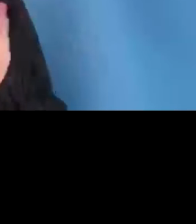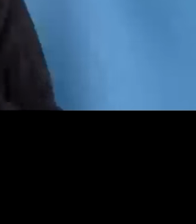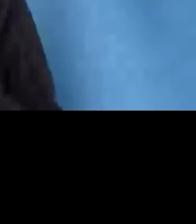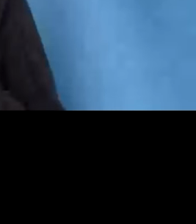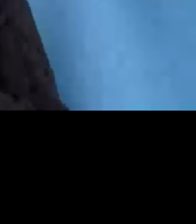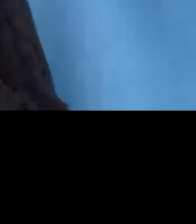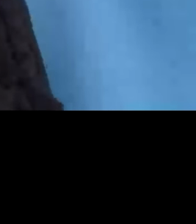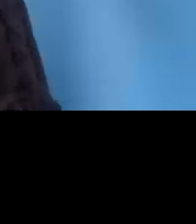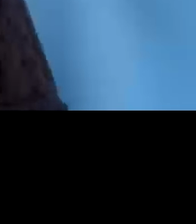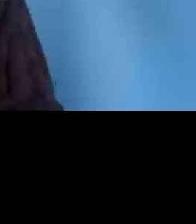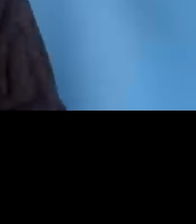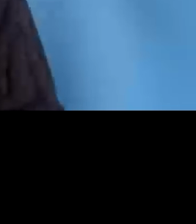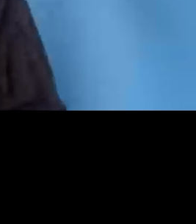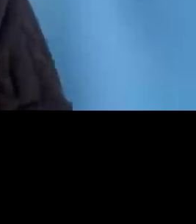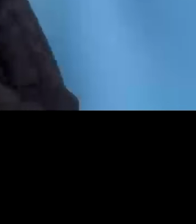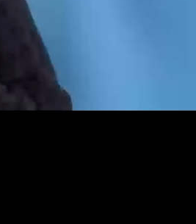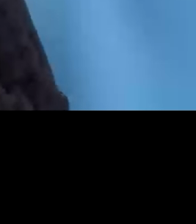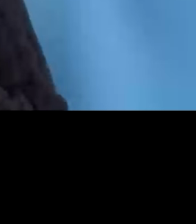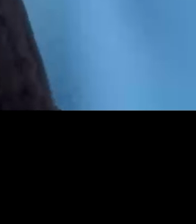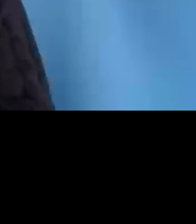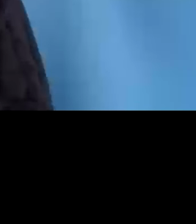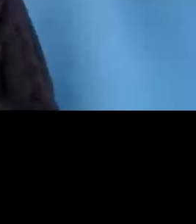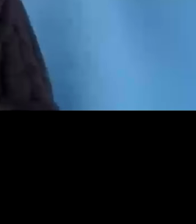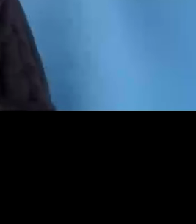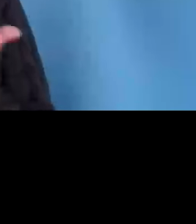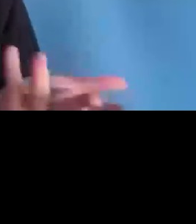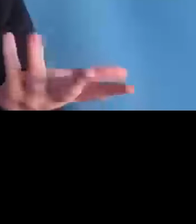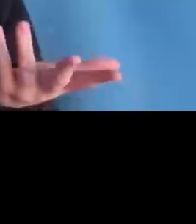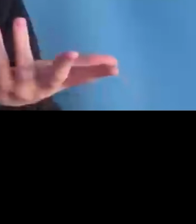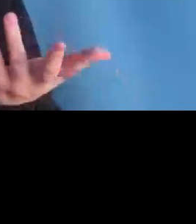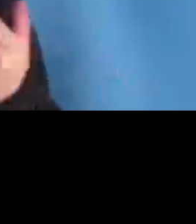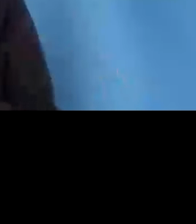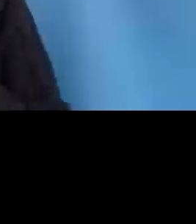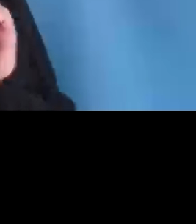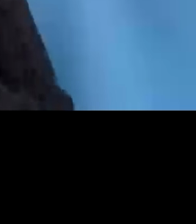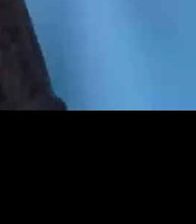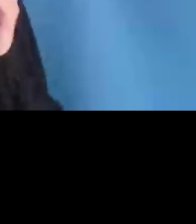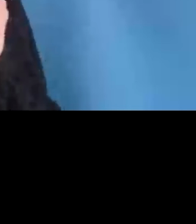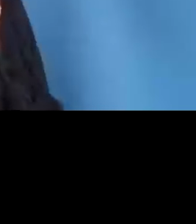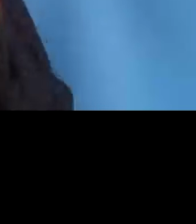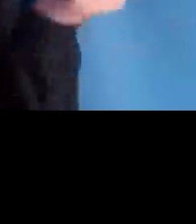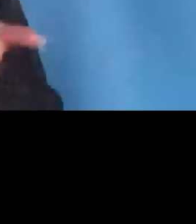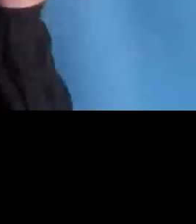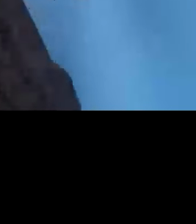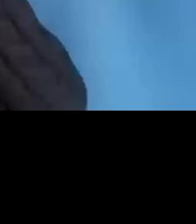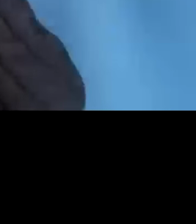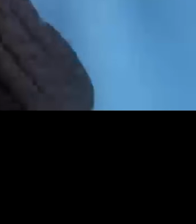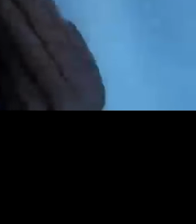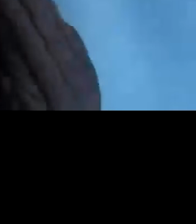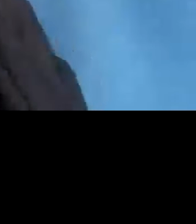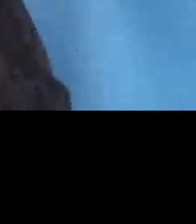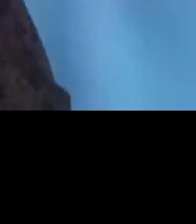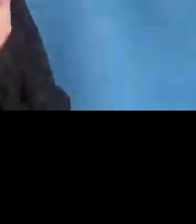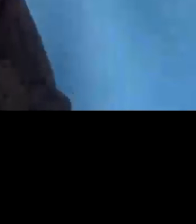shared because this session has received the highest number of registrations in the history of the Knowledge Series. No pressure, Kevin. So with that, please